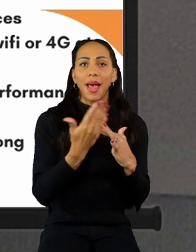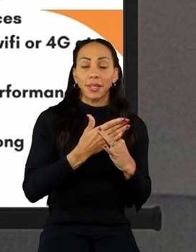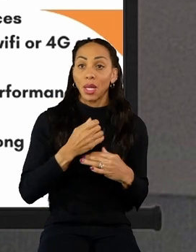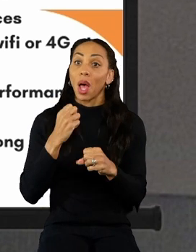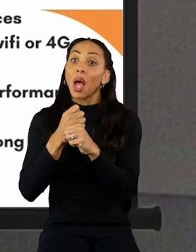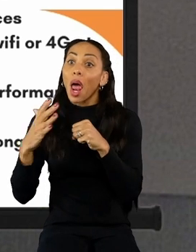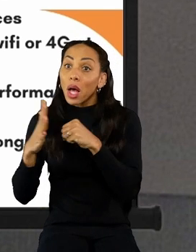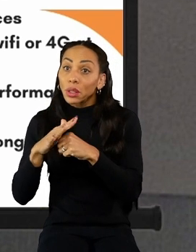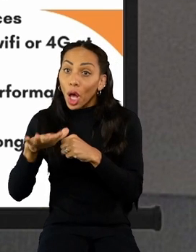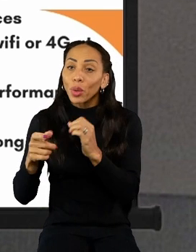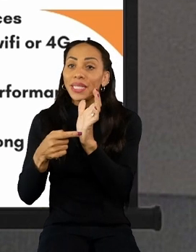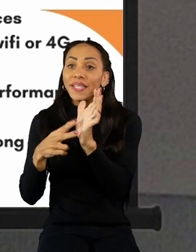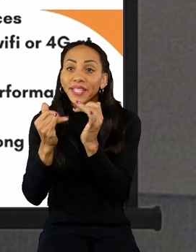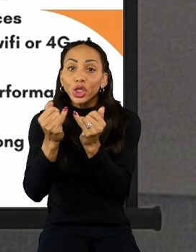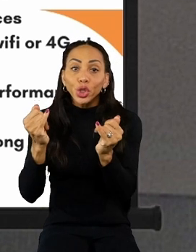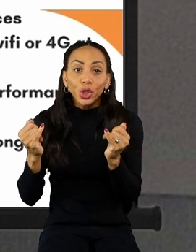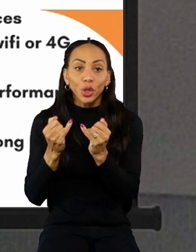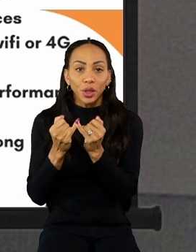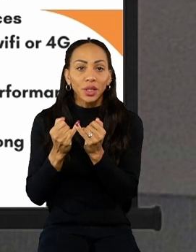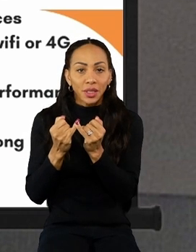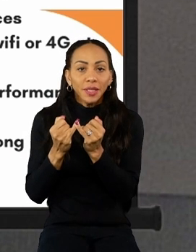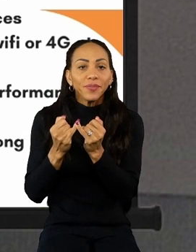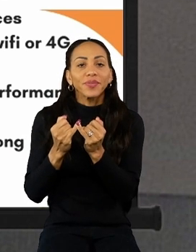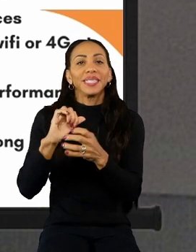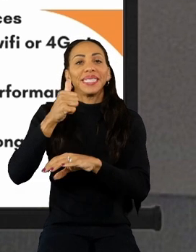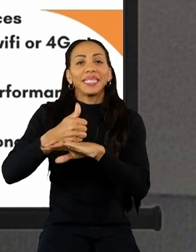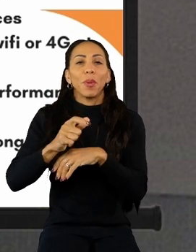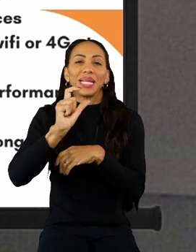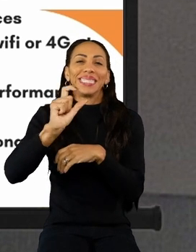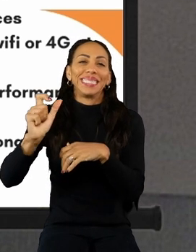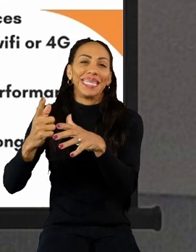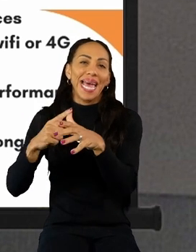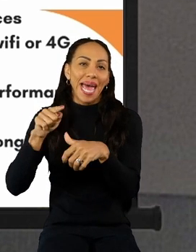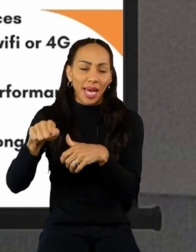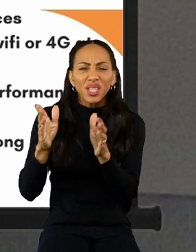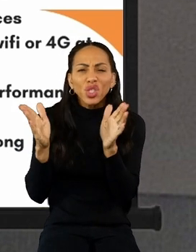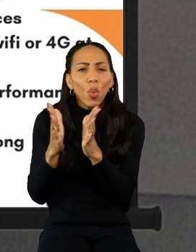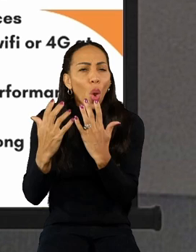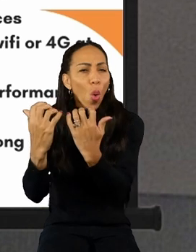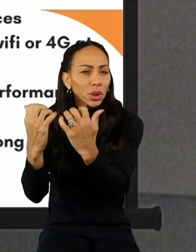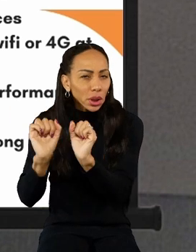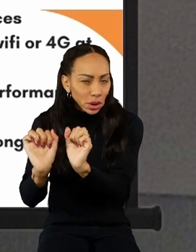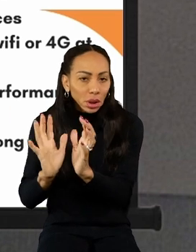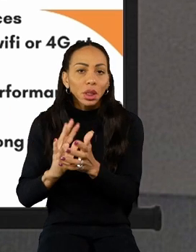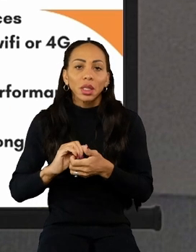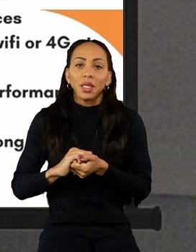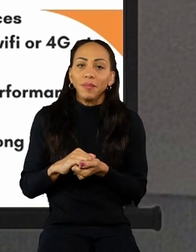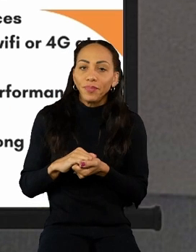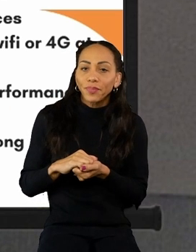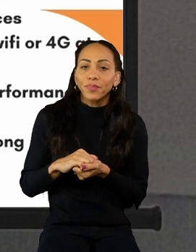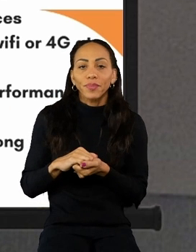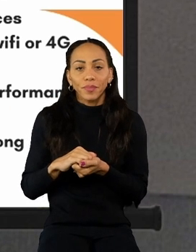into our work consistently. And then in Glasgow, we had this TV studio sort of set up in the CCA, a